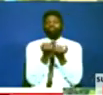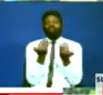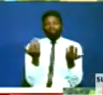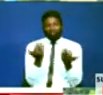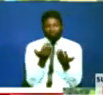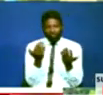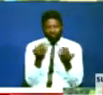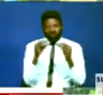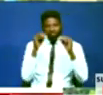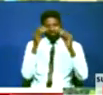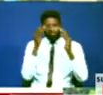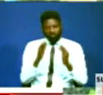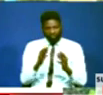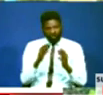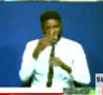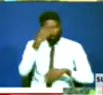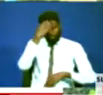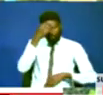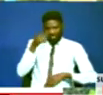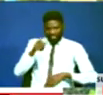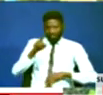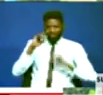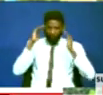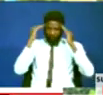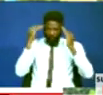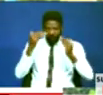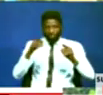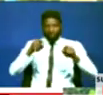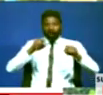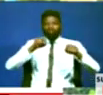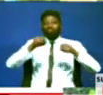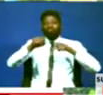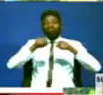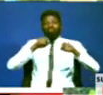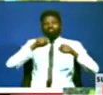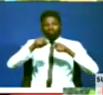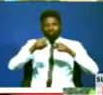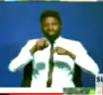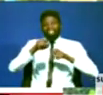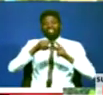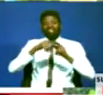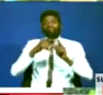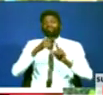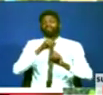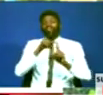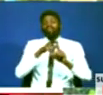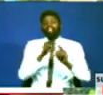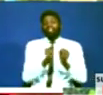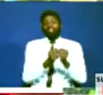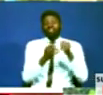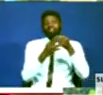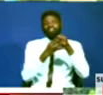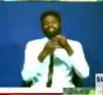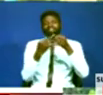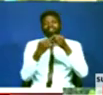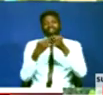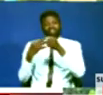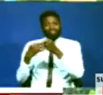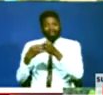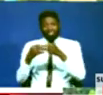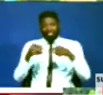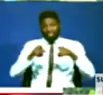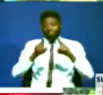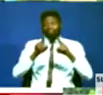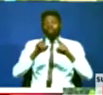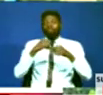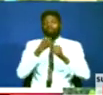Magoha cut himself a niche in administrative role. This dates back to 1988. His hard work and resilience saw him in